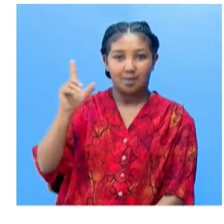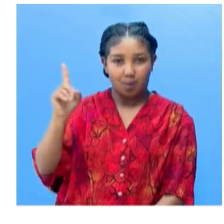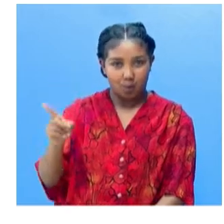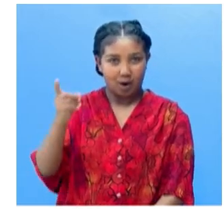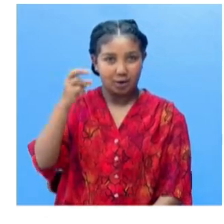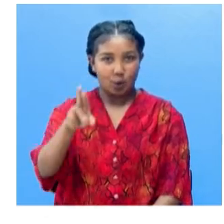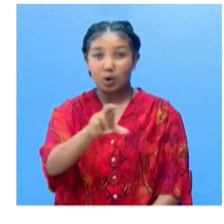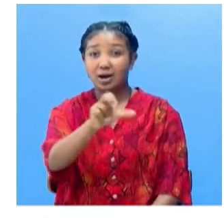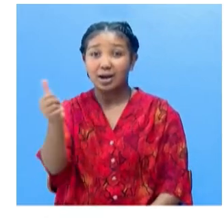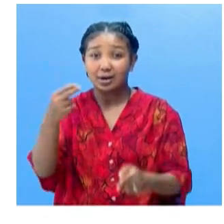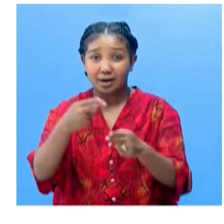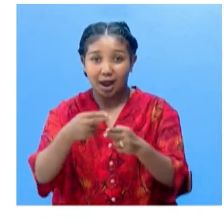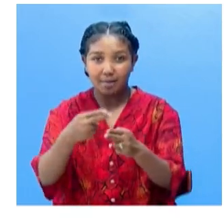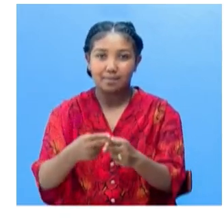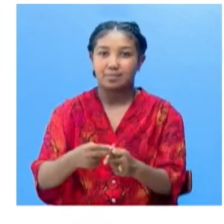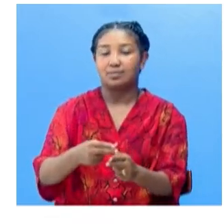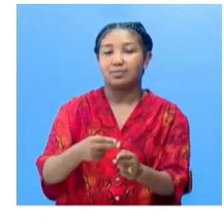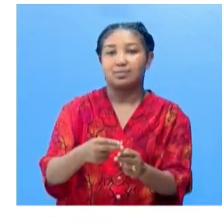conditional